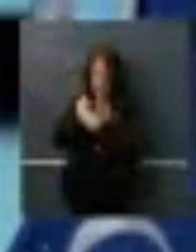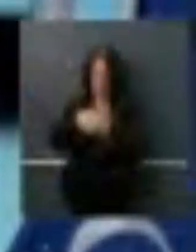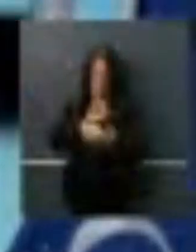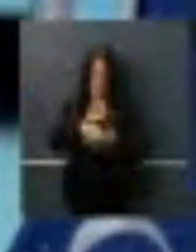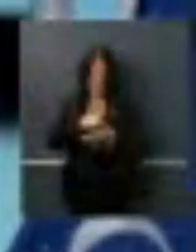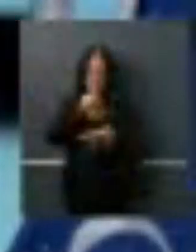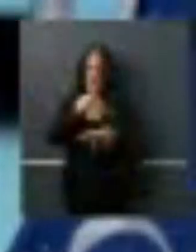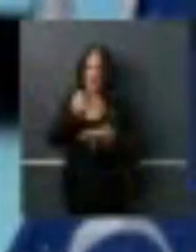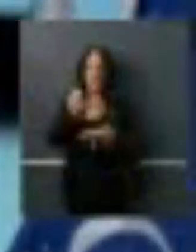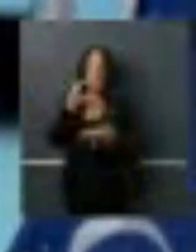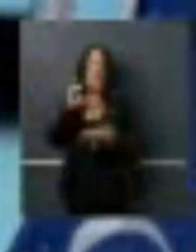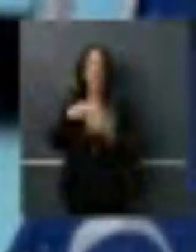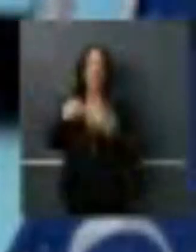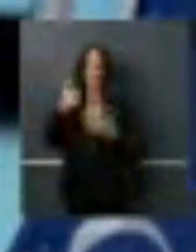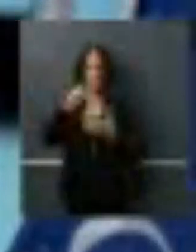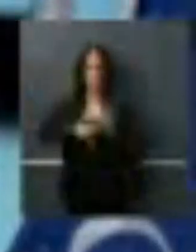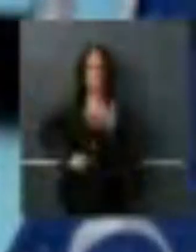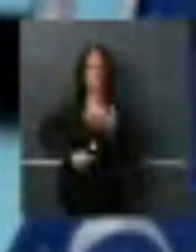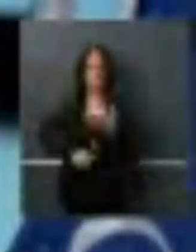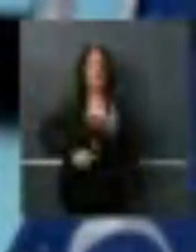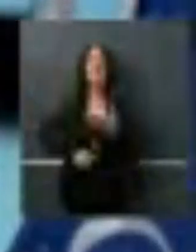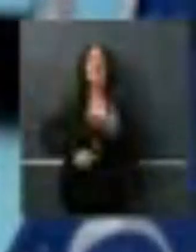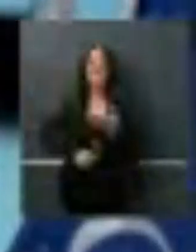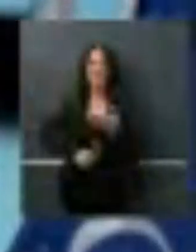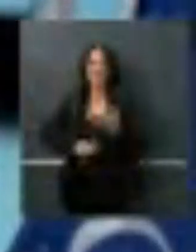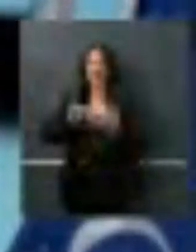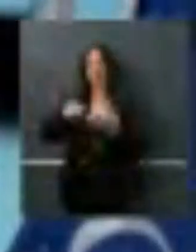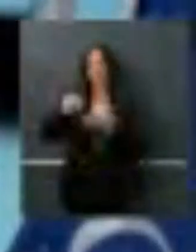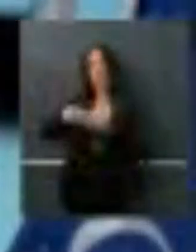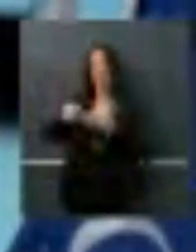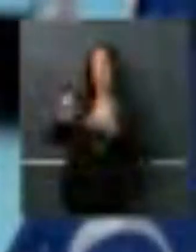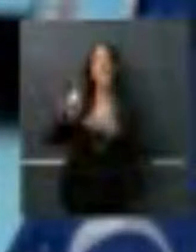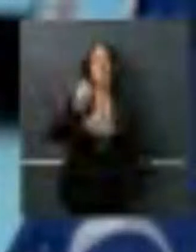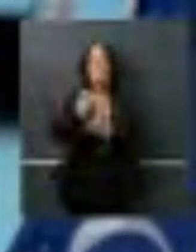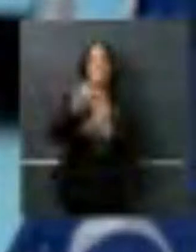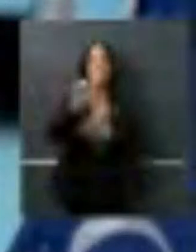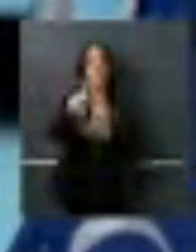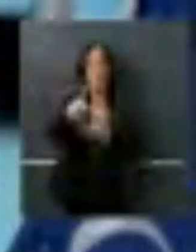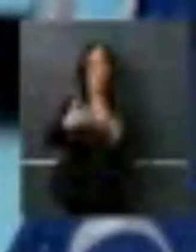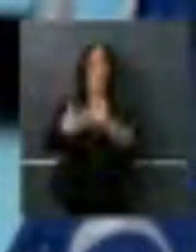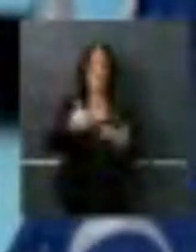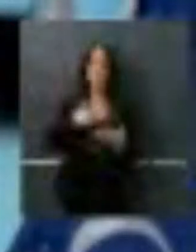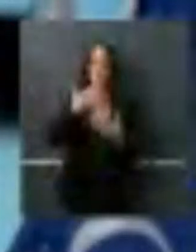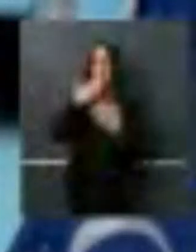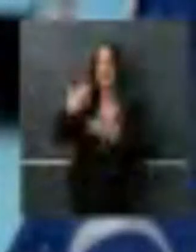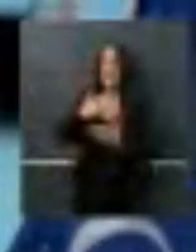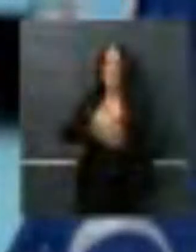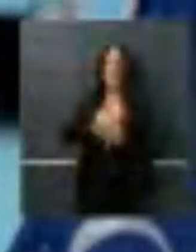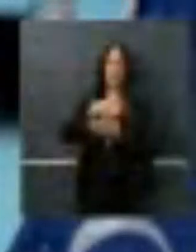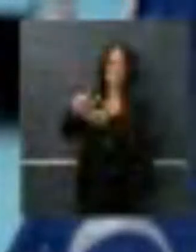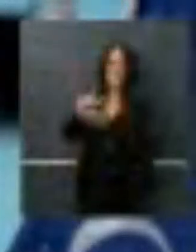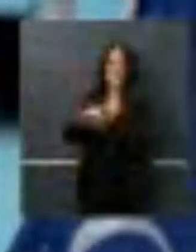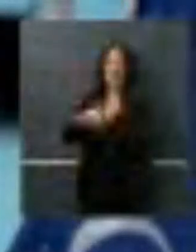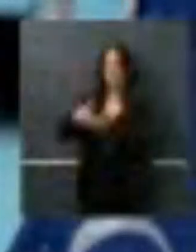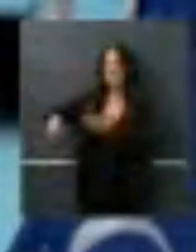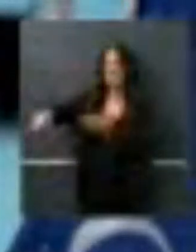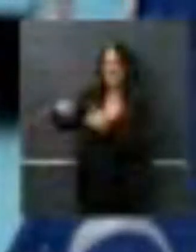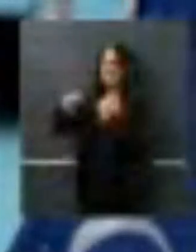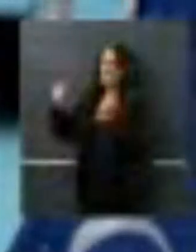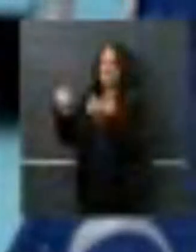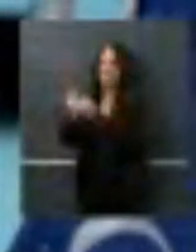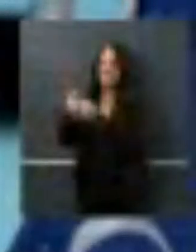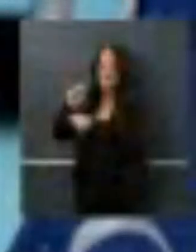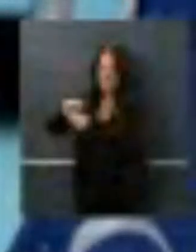for organizing that framework over the last few days. We have been putting together that executive order and advancing